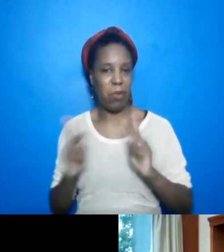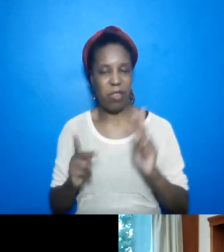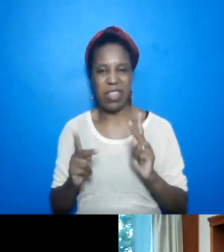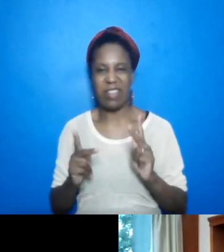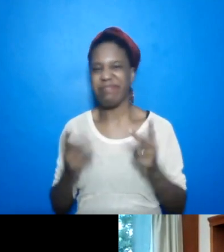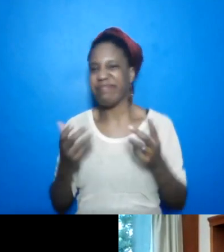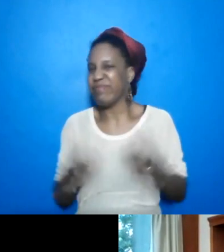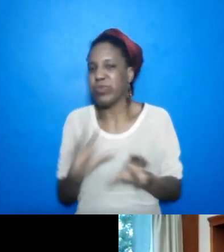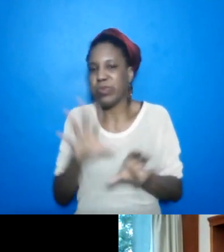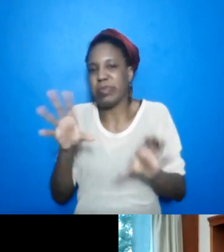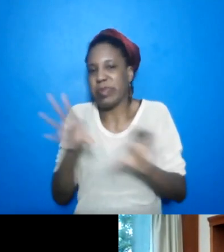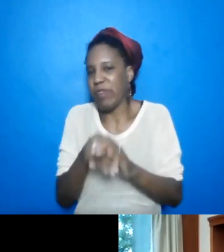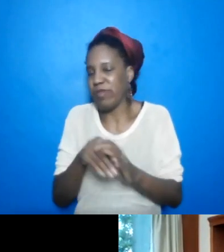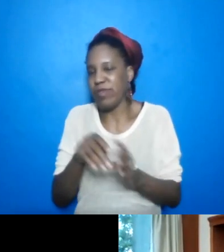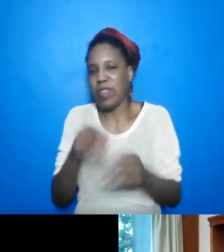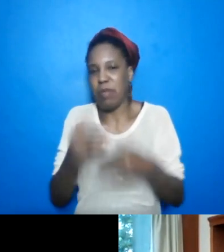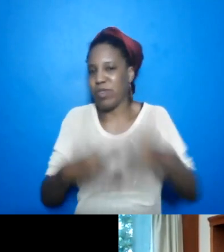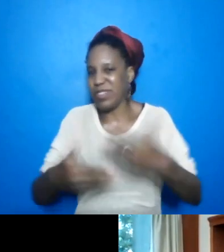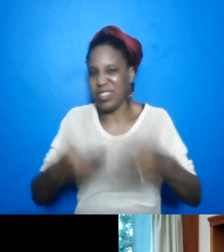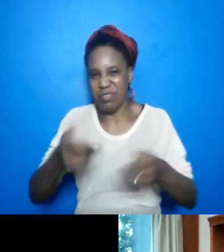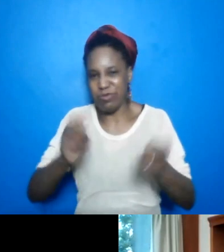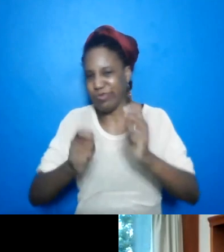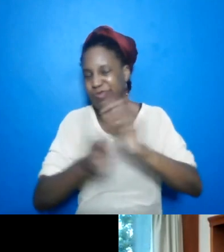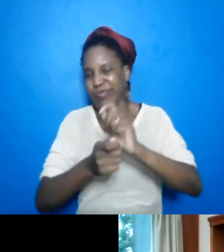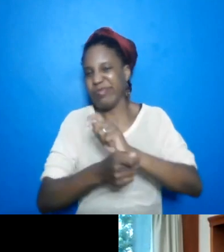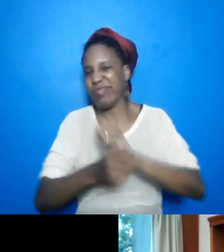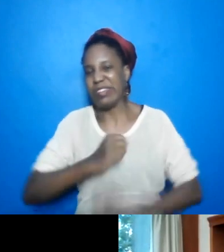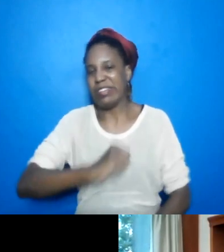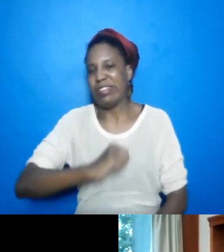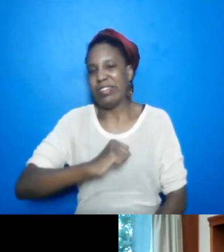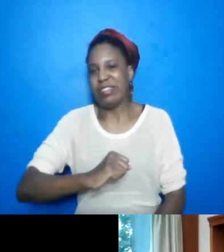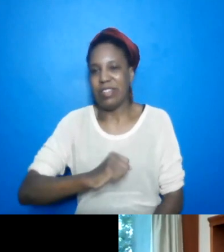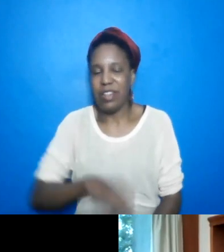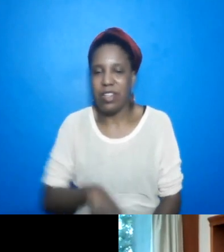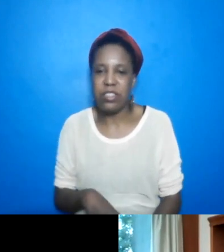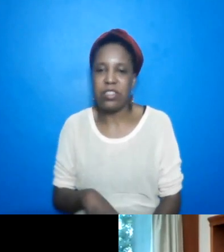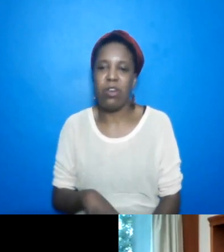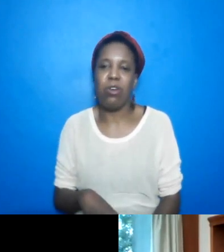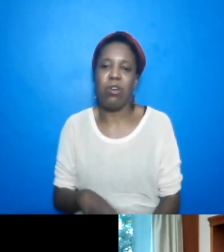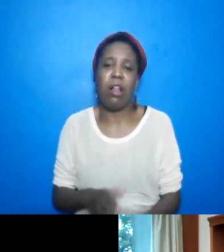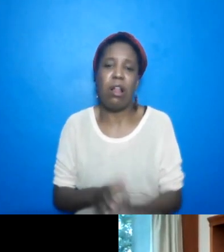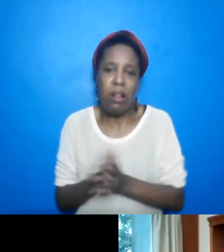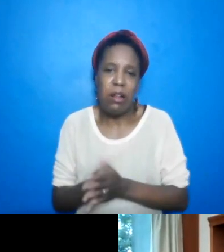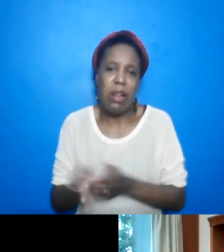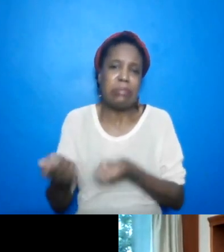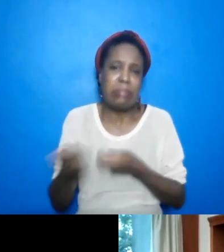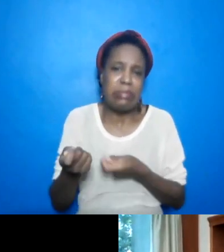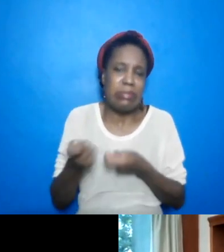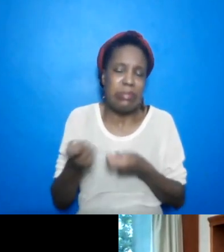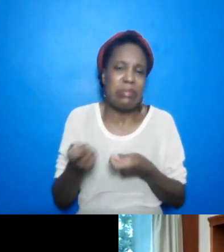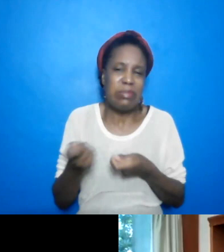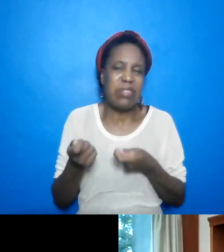much energy in invitation for them to be involved. You leave the door